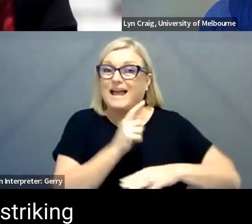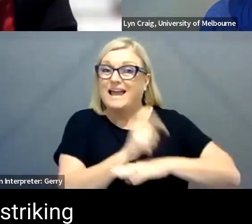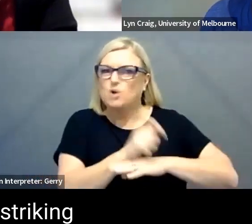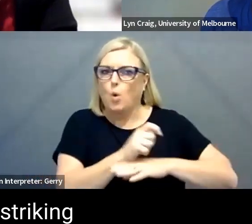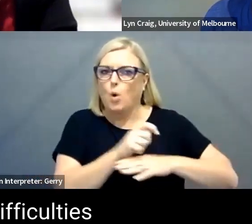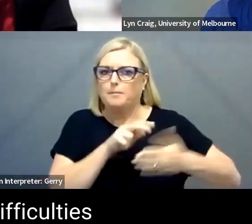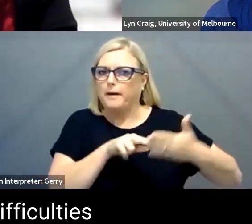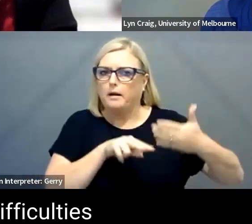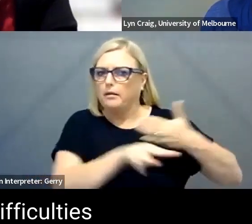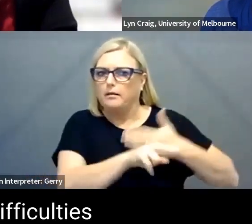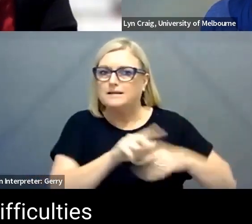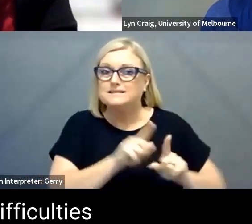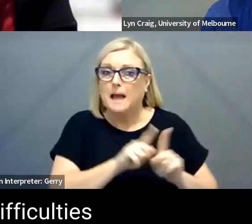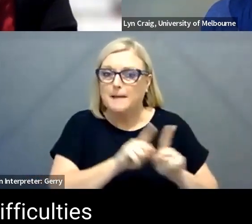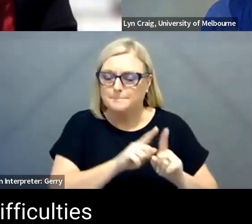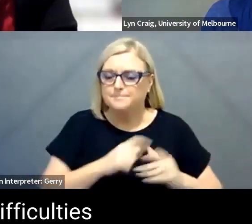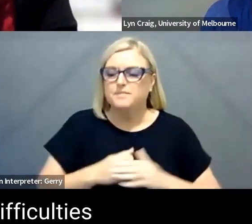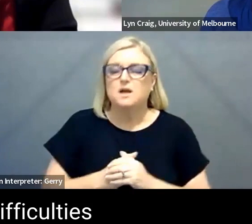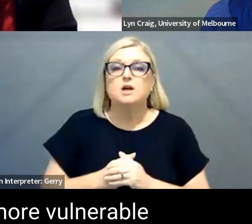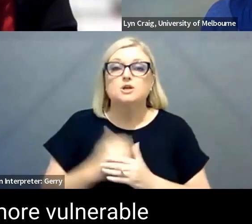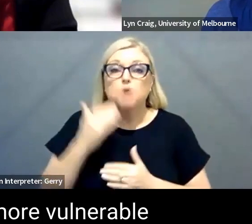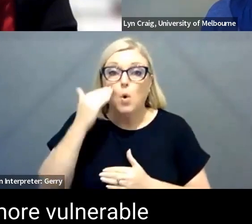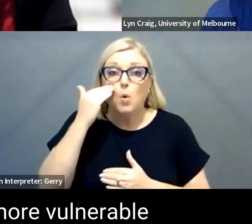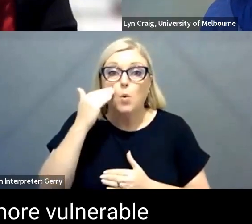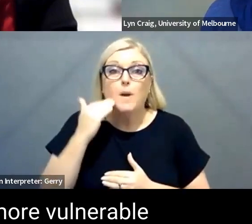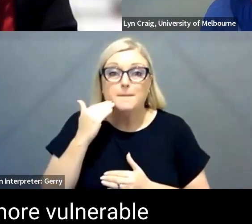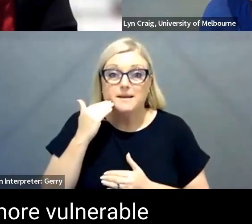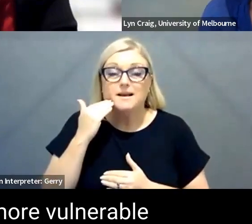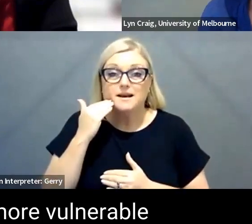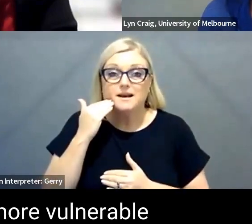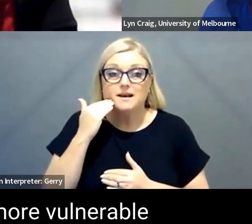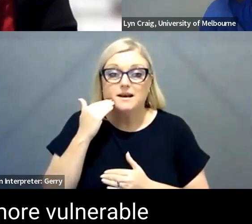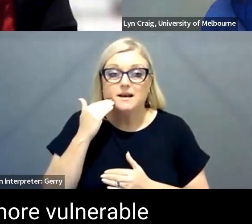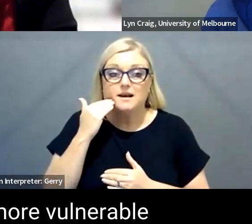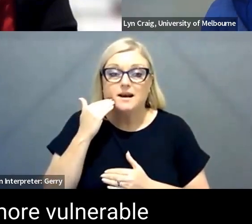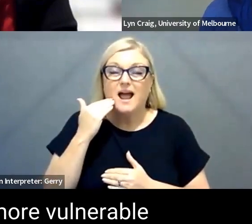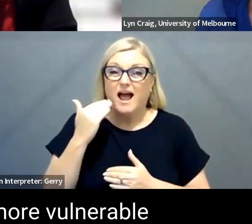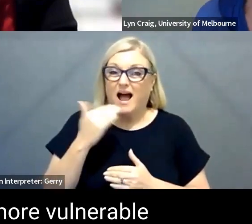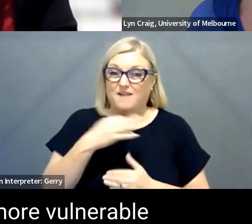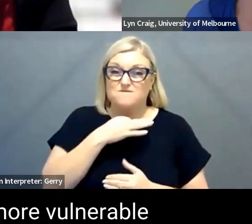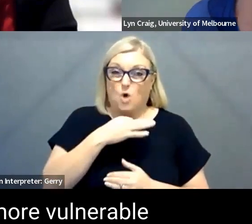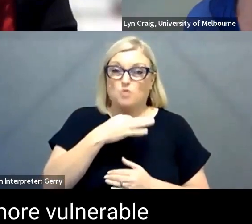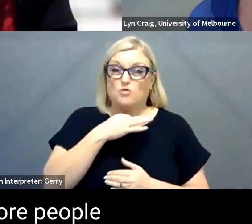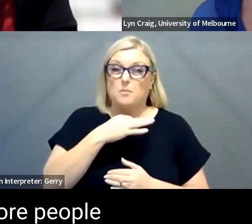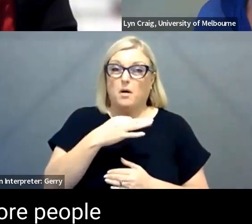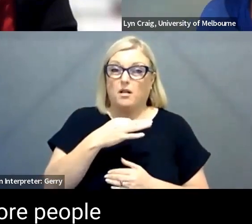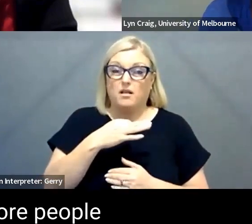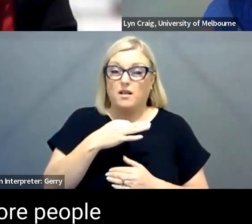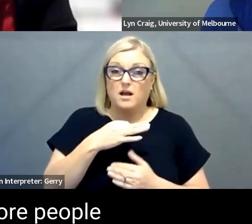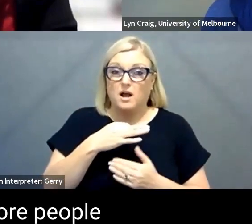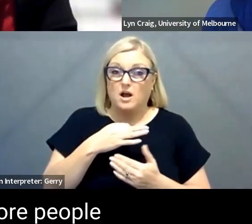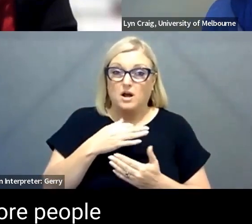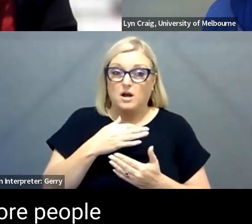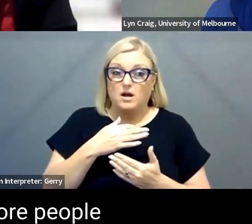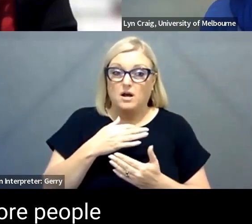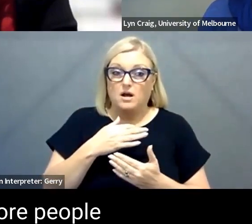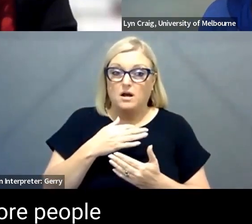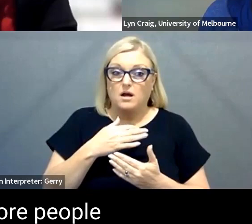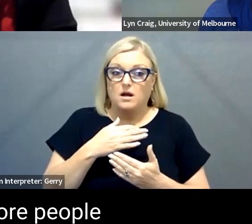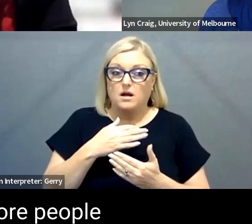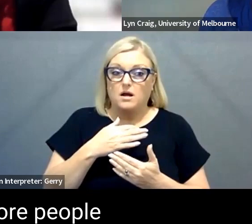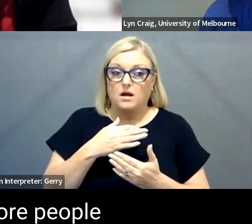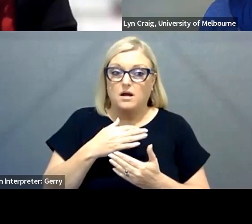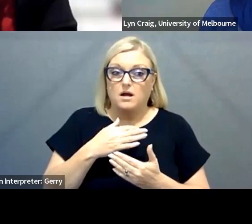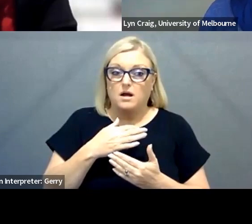the continuation of women's difficulties in this regard, and always being more vulnerable because they have less resources and usually more people